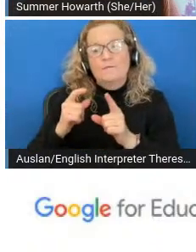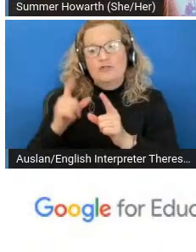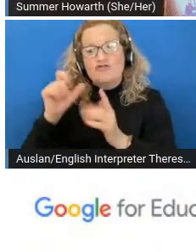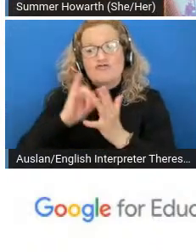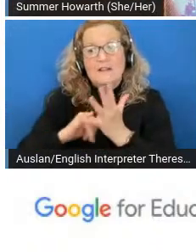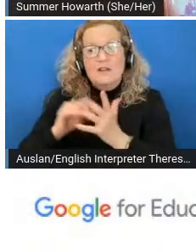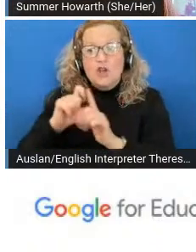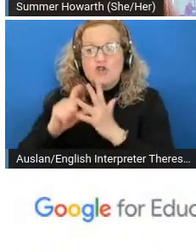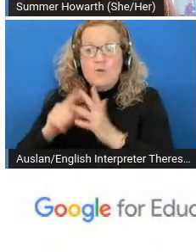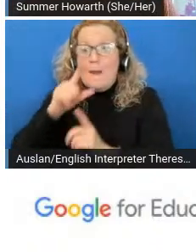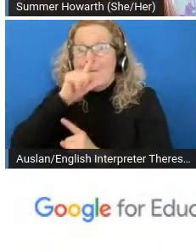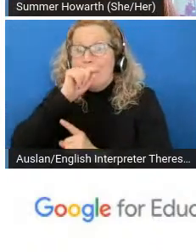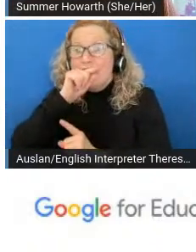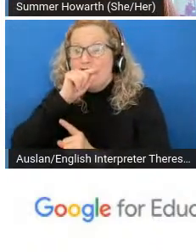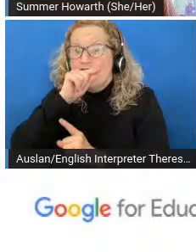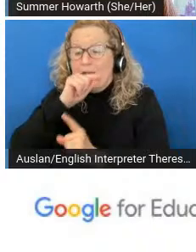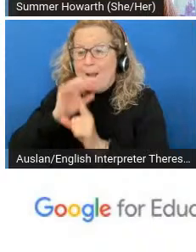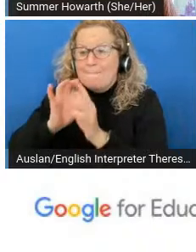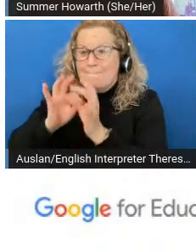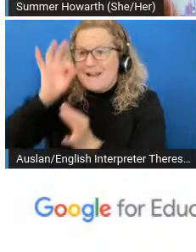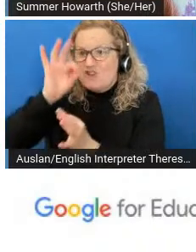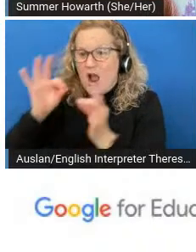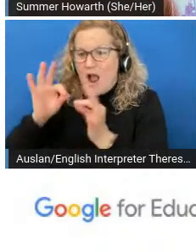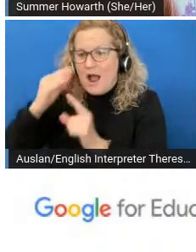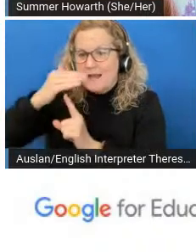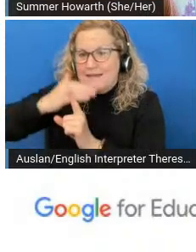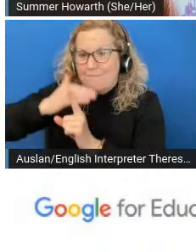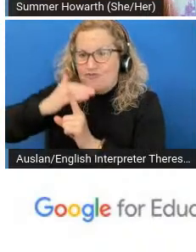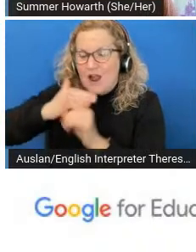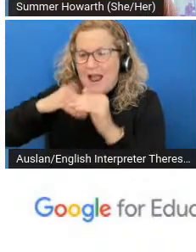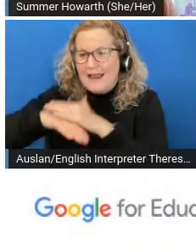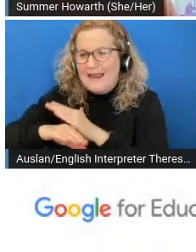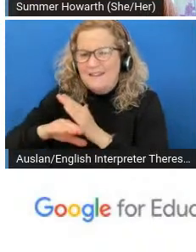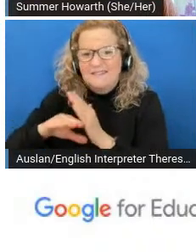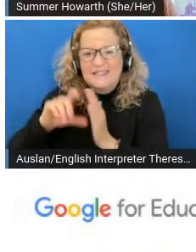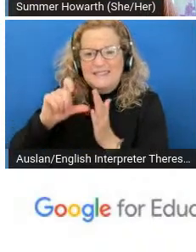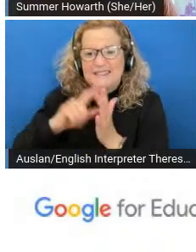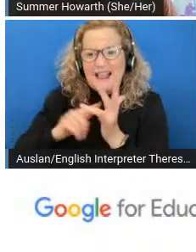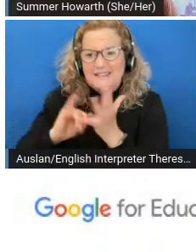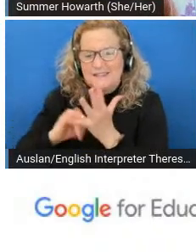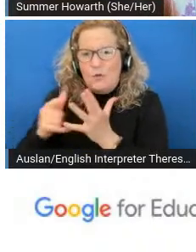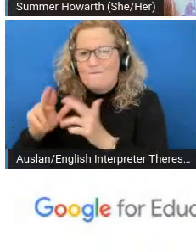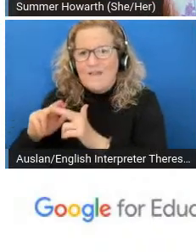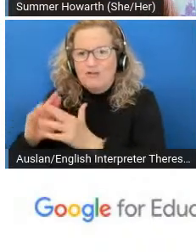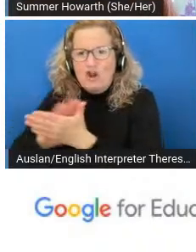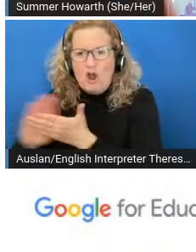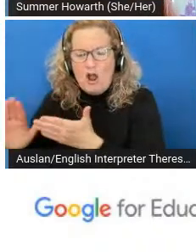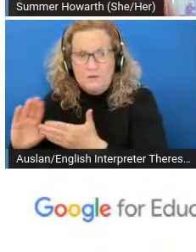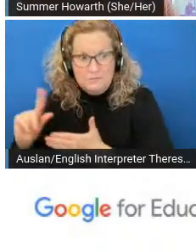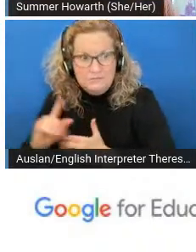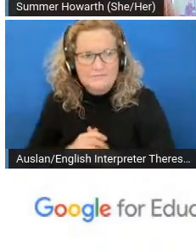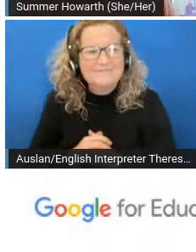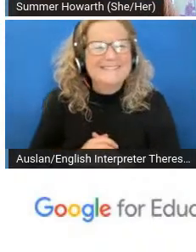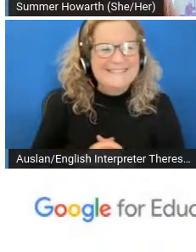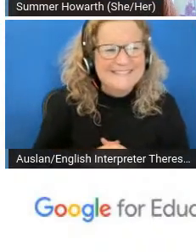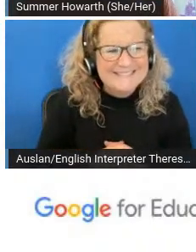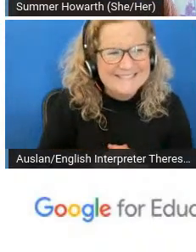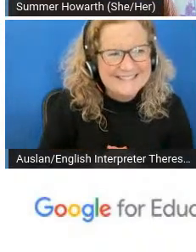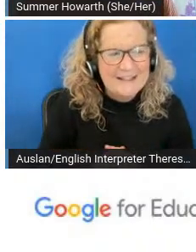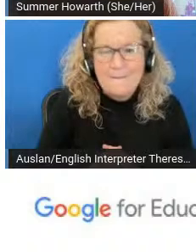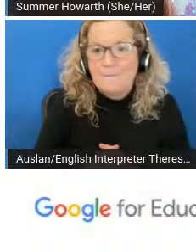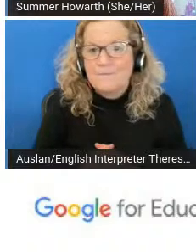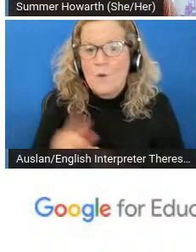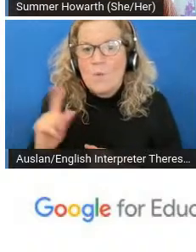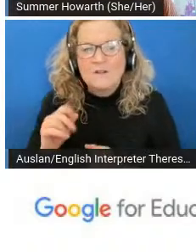Fahrenheit? That's a really important question. We've got some. Yes. Nice. What's the coldest temperature today? Love that one.